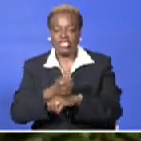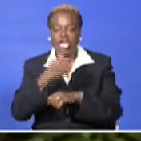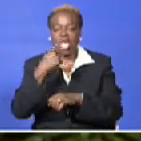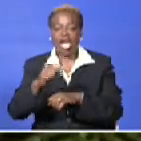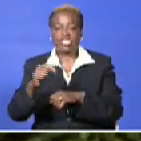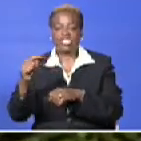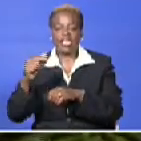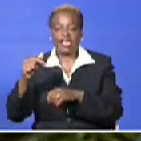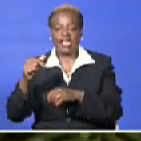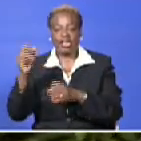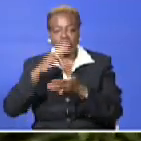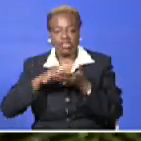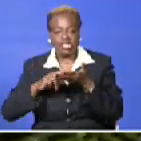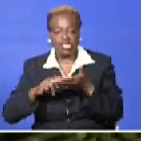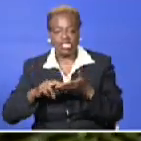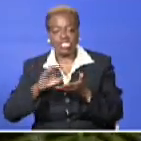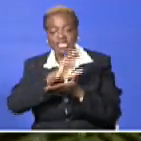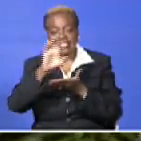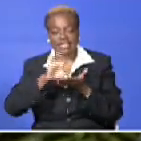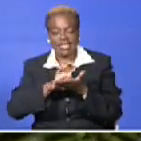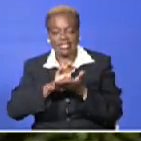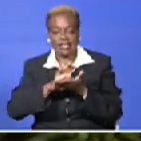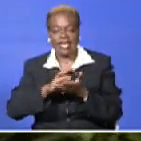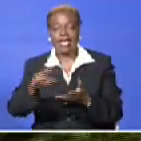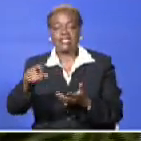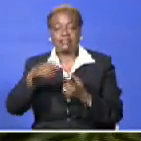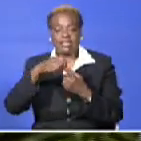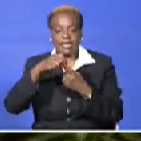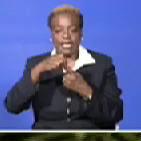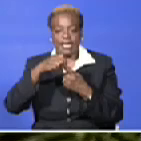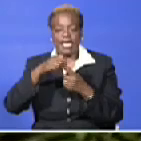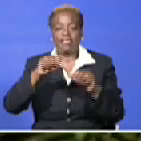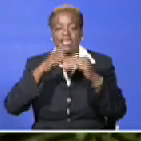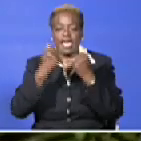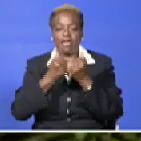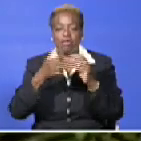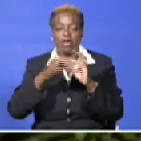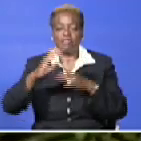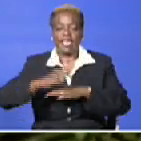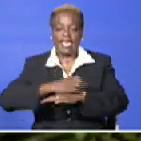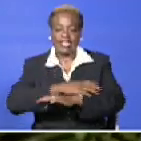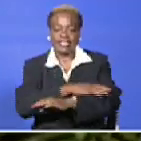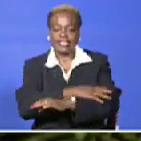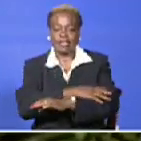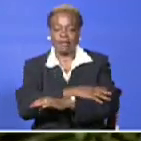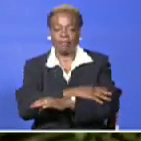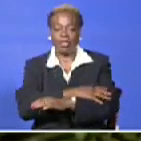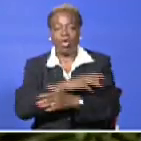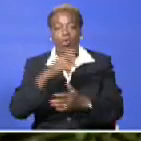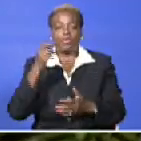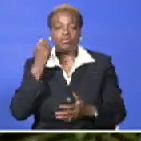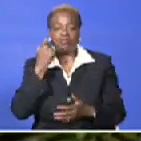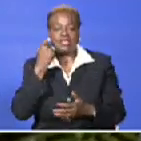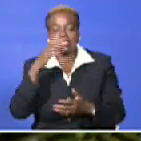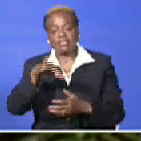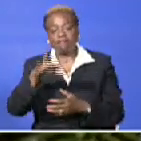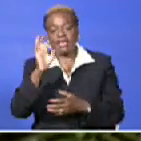genetic research center specifically in the area of cancer, with recent